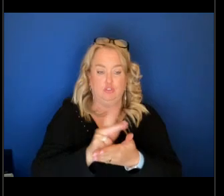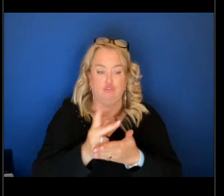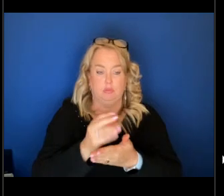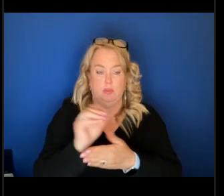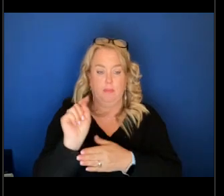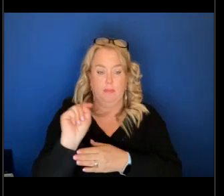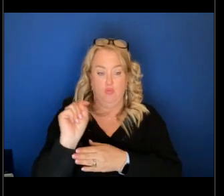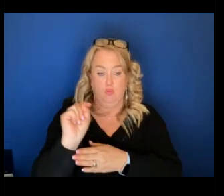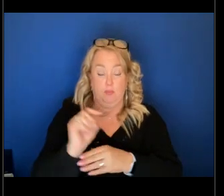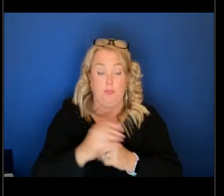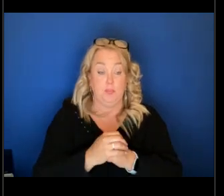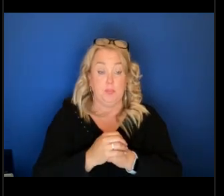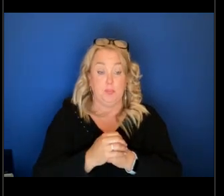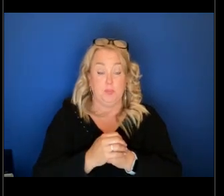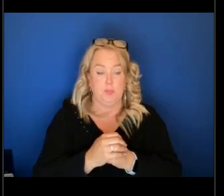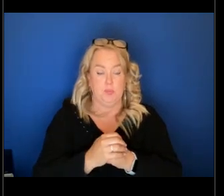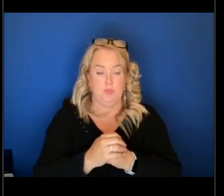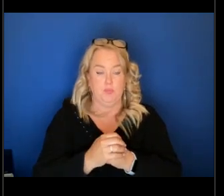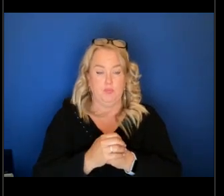bathrooms.